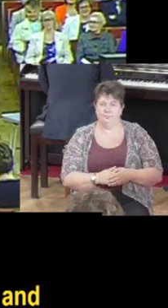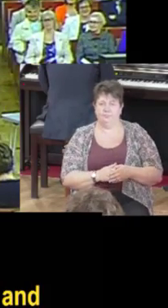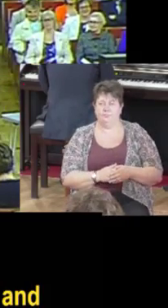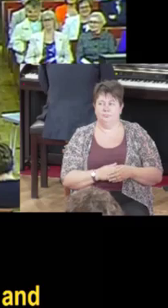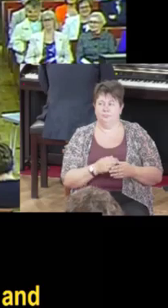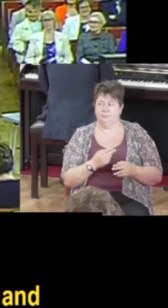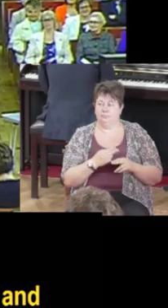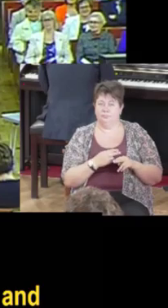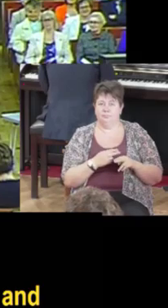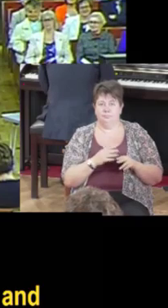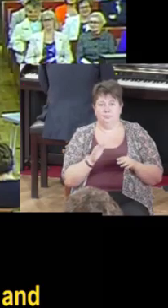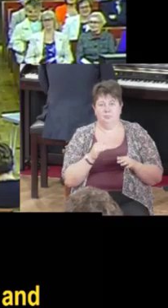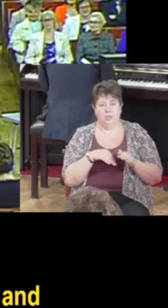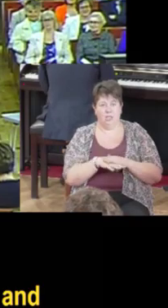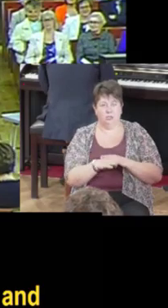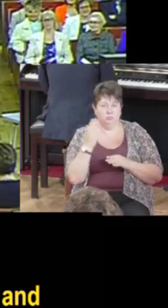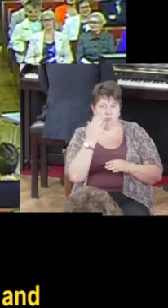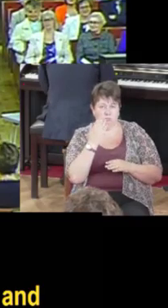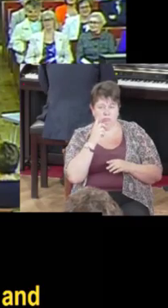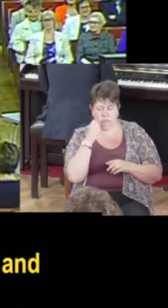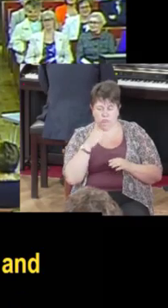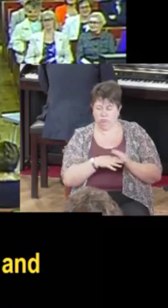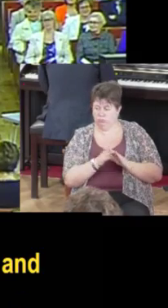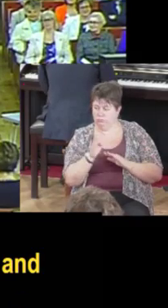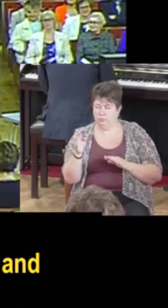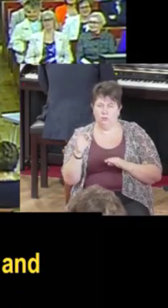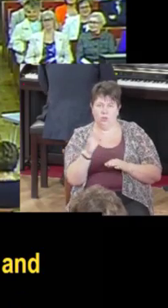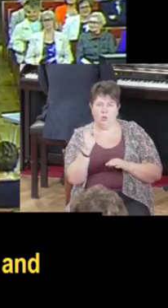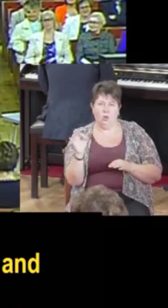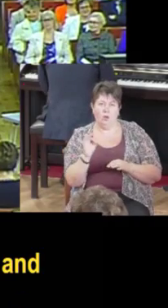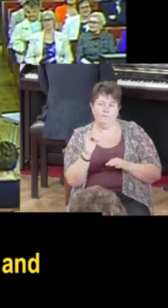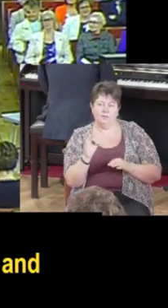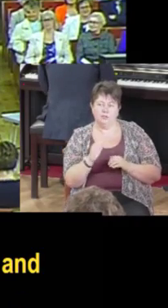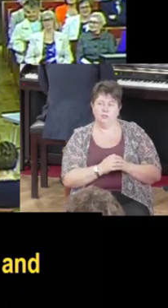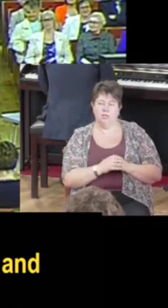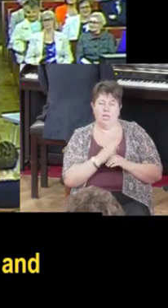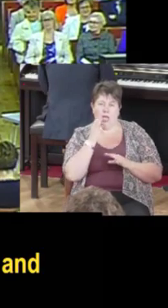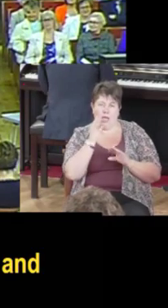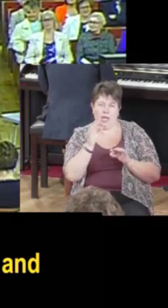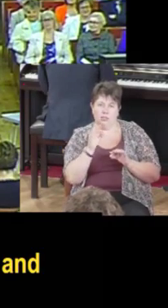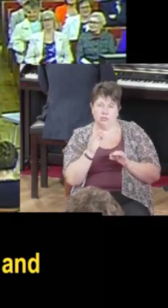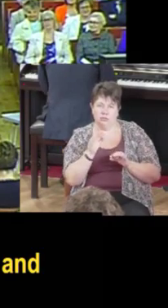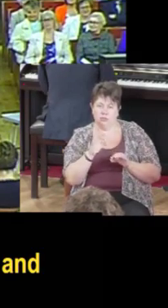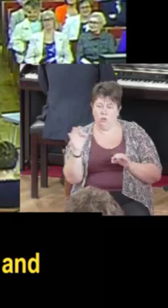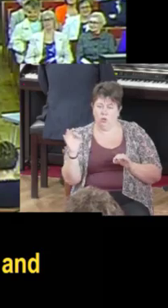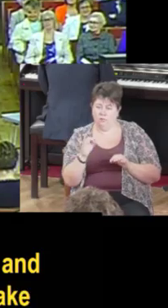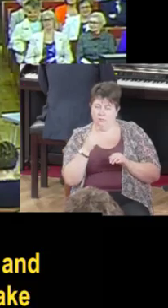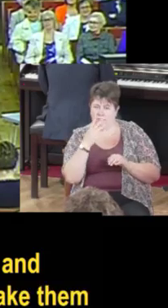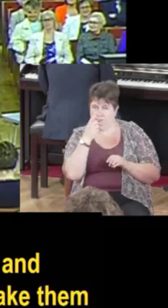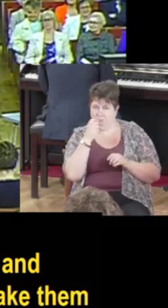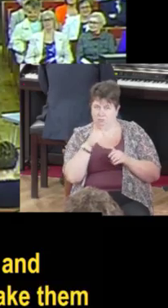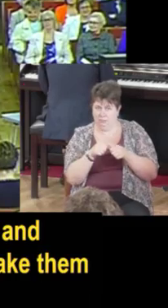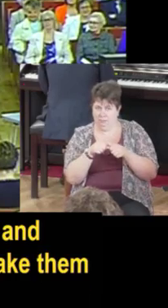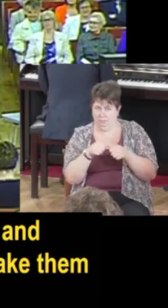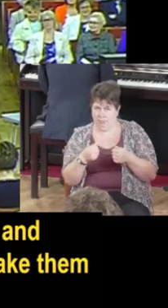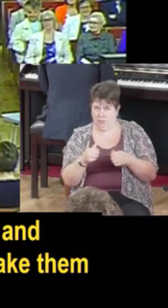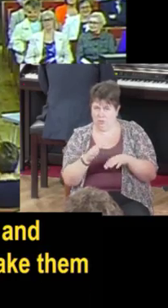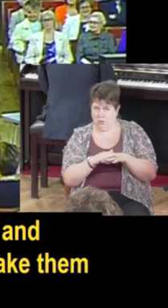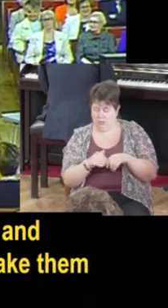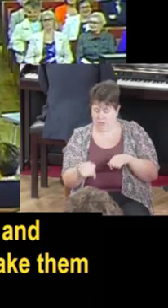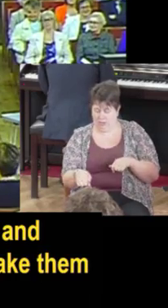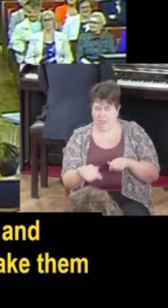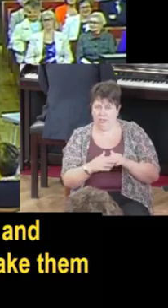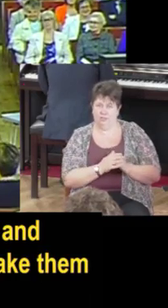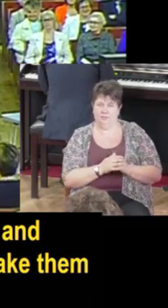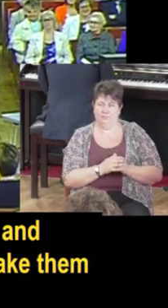you're at school, you might take them to the office in the school for the ladies to help them, maybe to put a plaster on it or something like that.